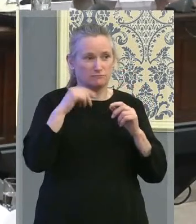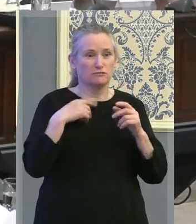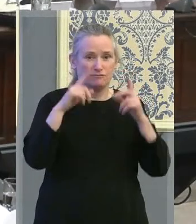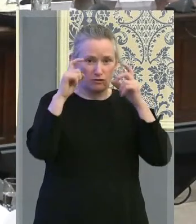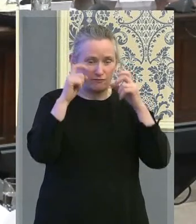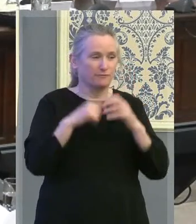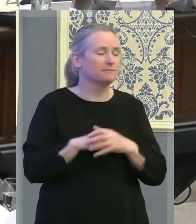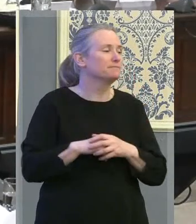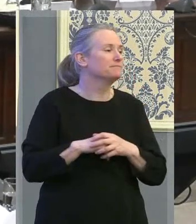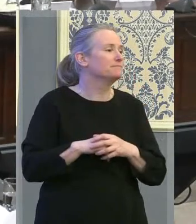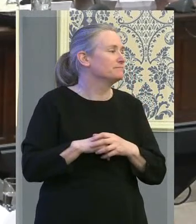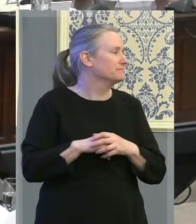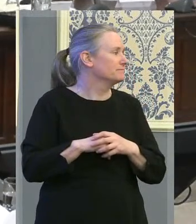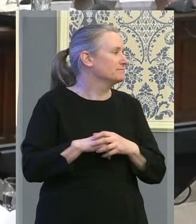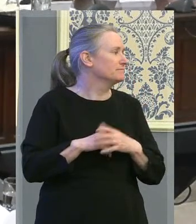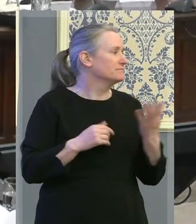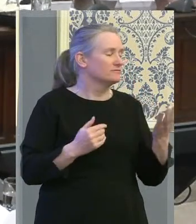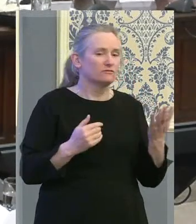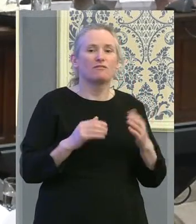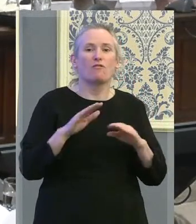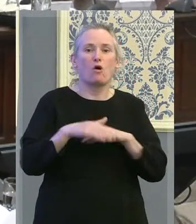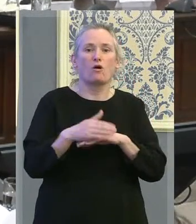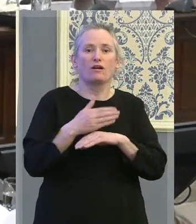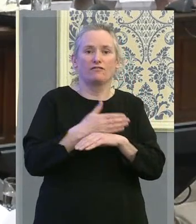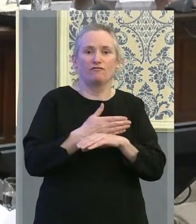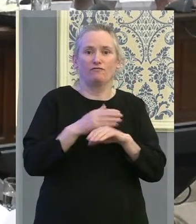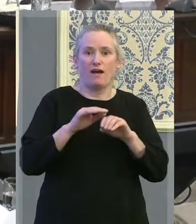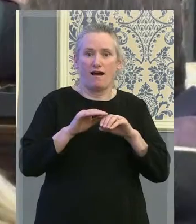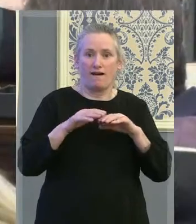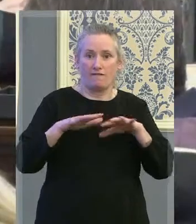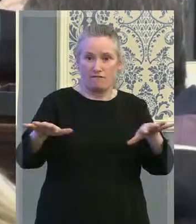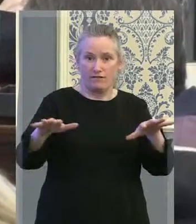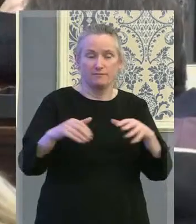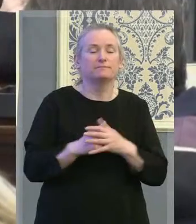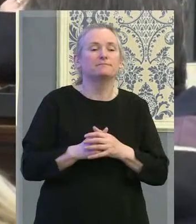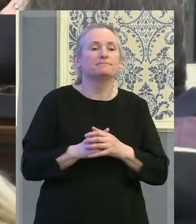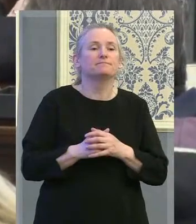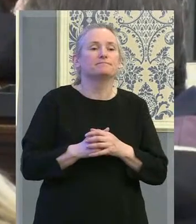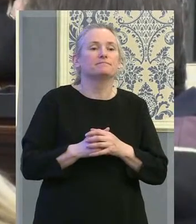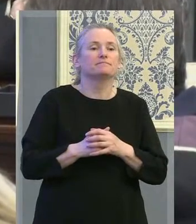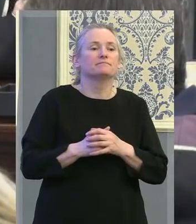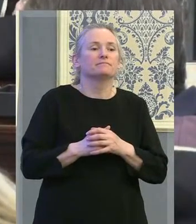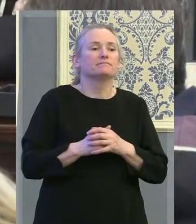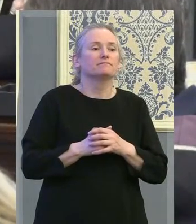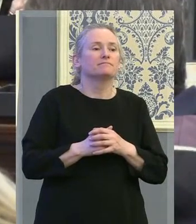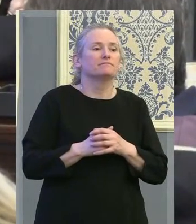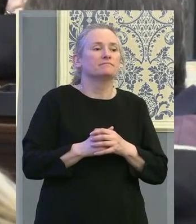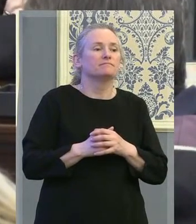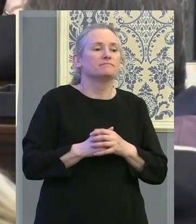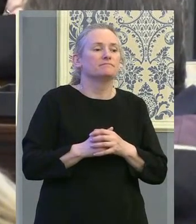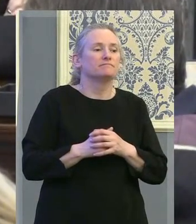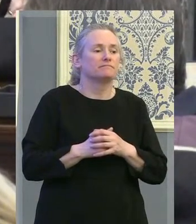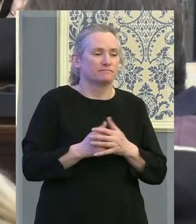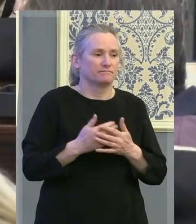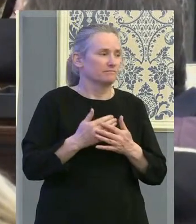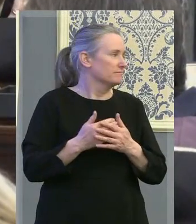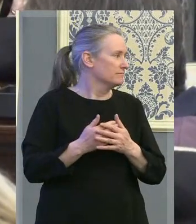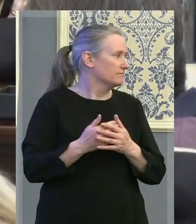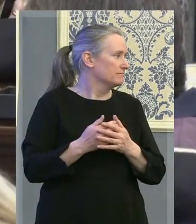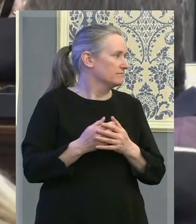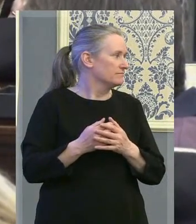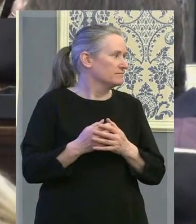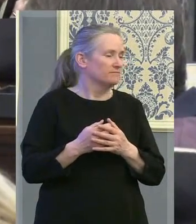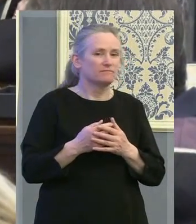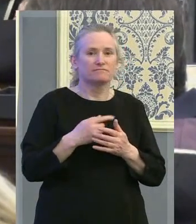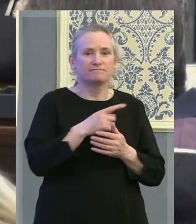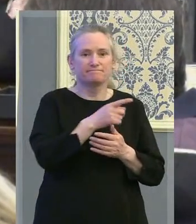have a little pleasant duty to perform just before we disperse, and that is, by arrangement, we decided today, rather than go around the